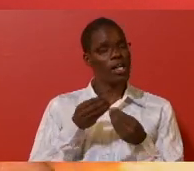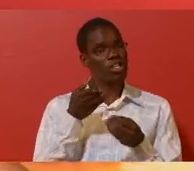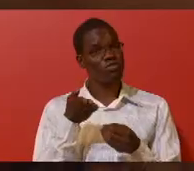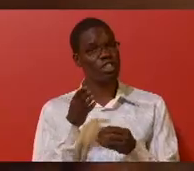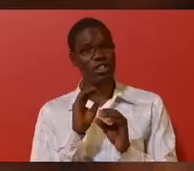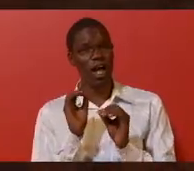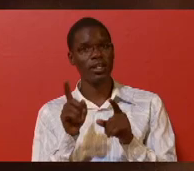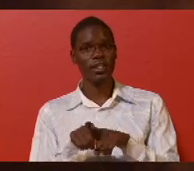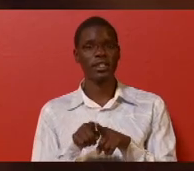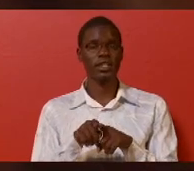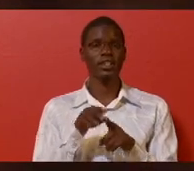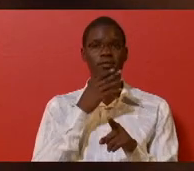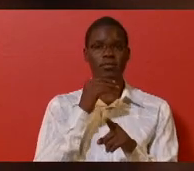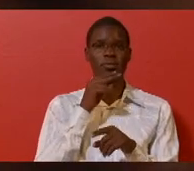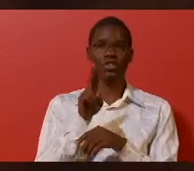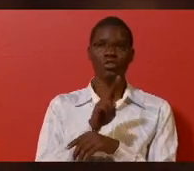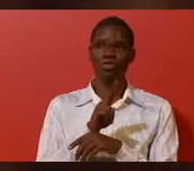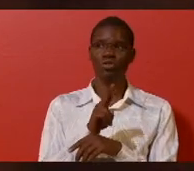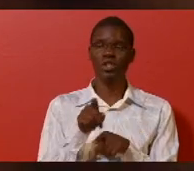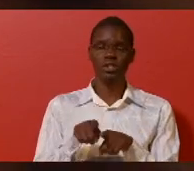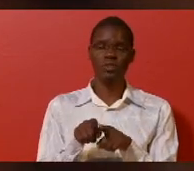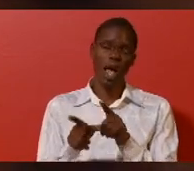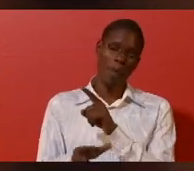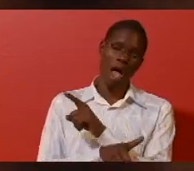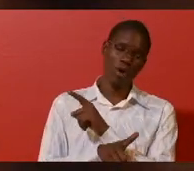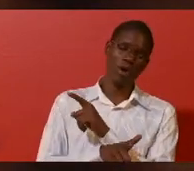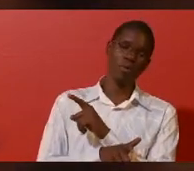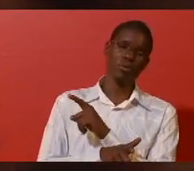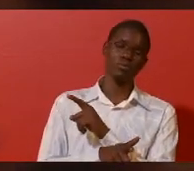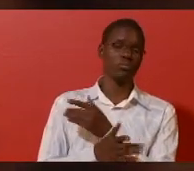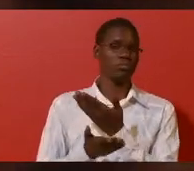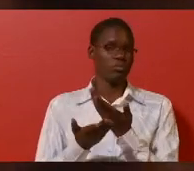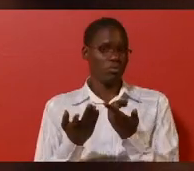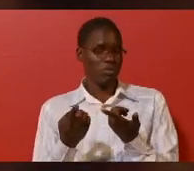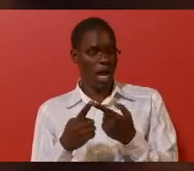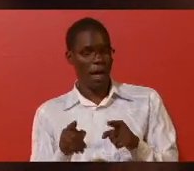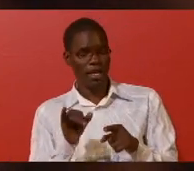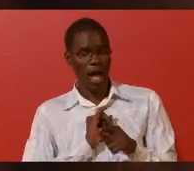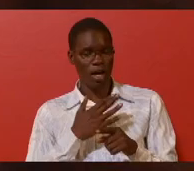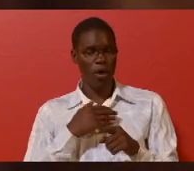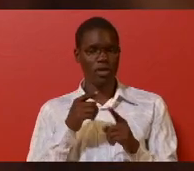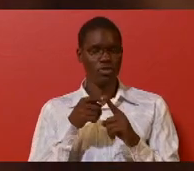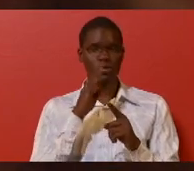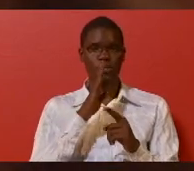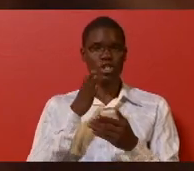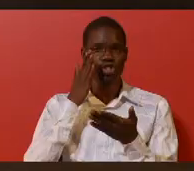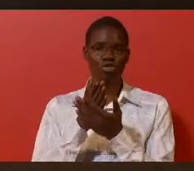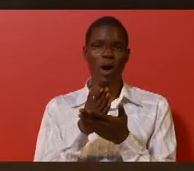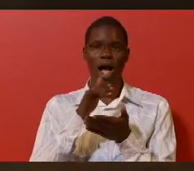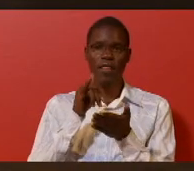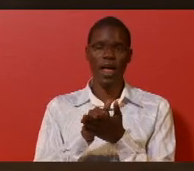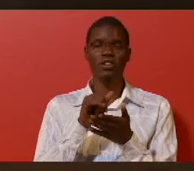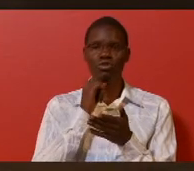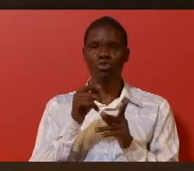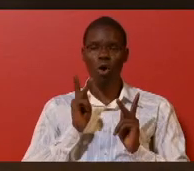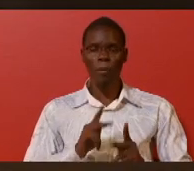Well, men use it as a weapon, too. Men use it as a weapon, yes. Too. Elaine says men use it as a weapon, so too. So I want to be sure that no one leaves here this evening